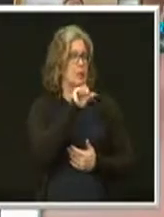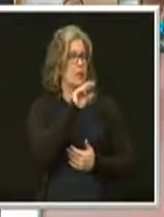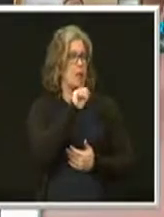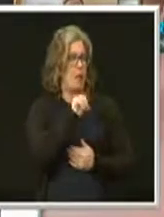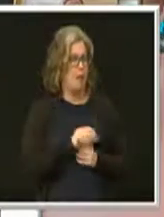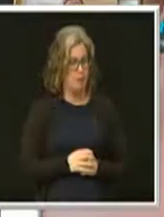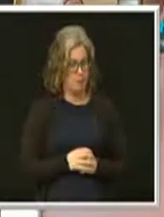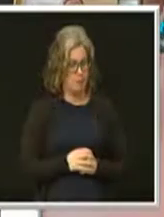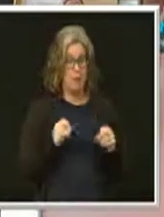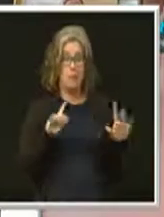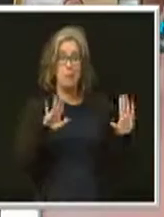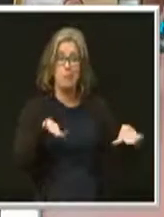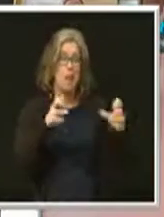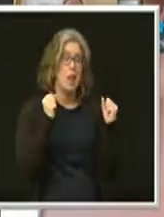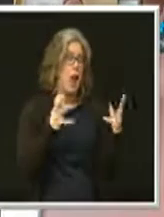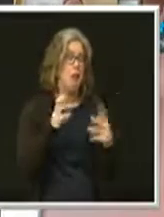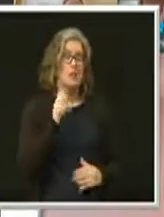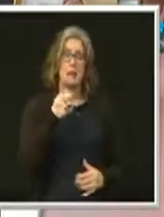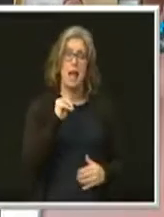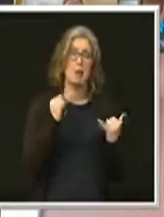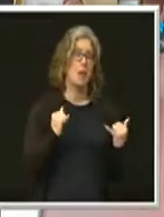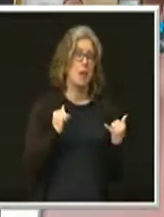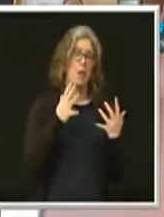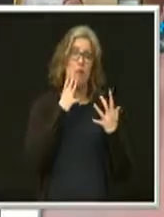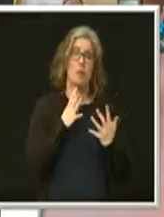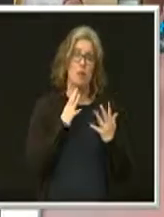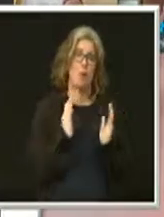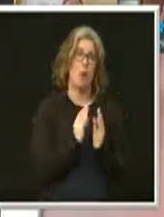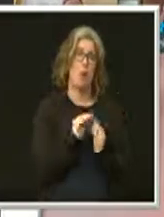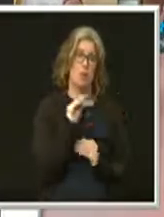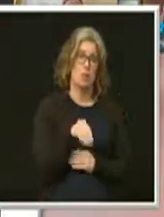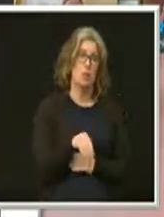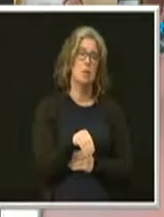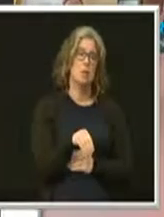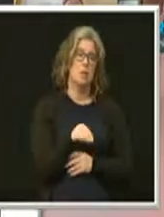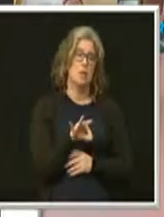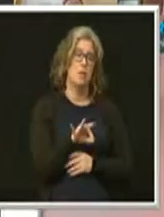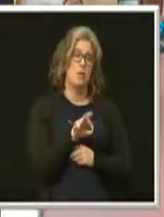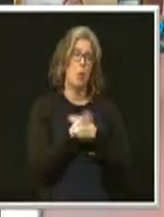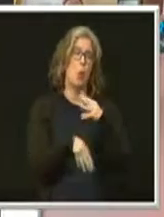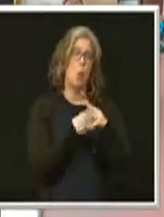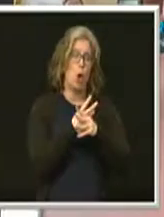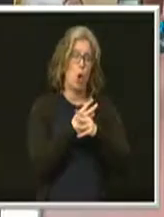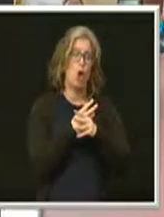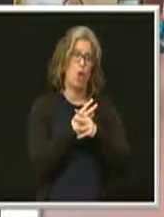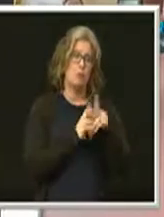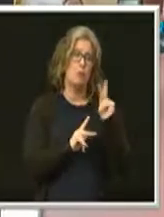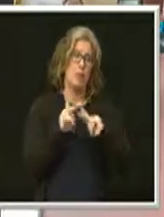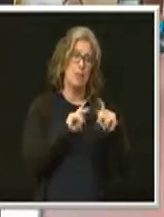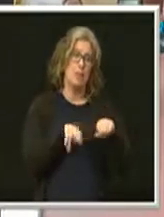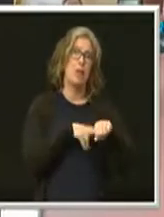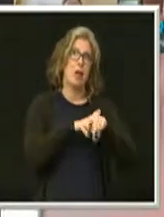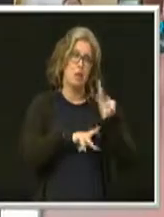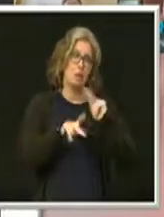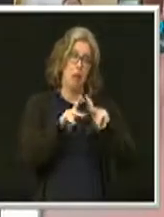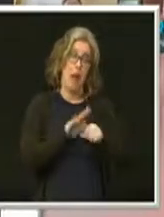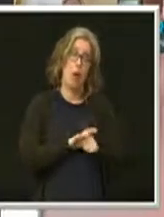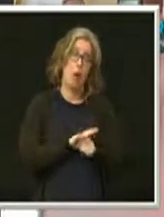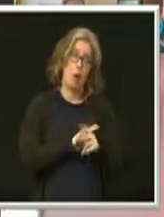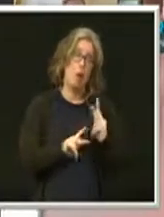so look, there's a lot of scams right now. Unfortunately, there's a small percentage of the world population and national population and